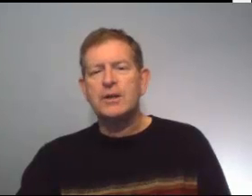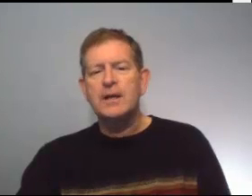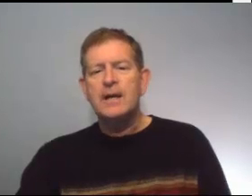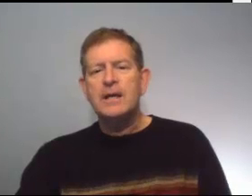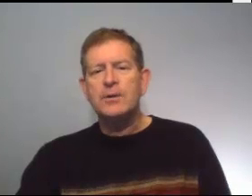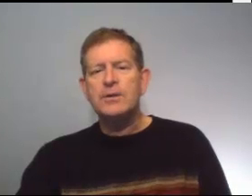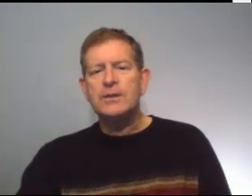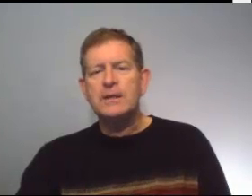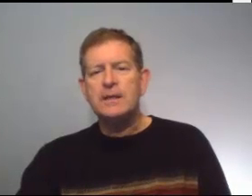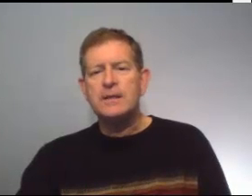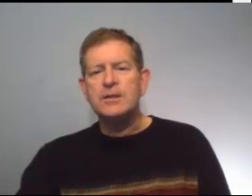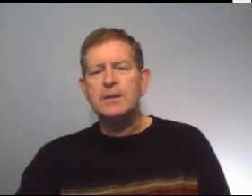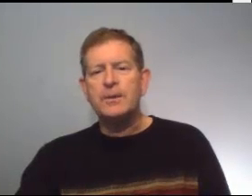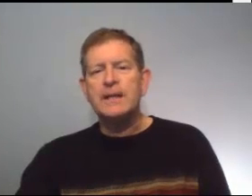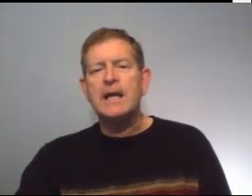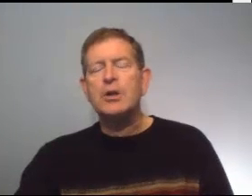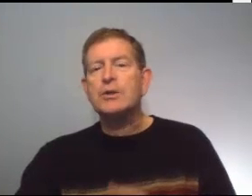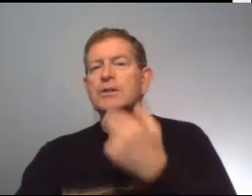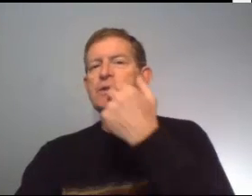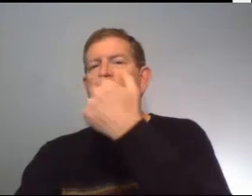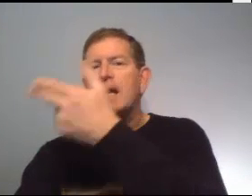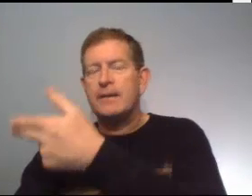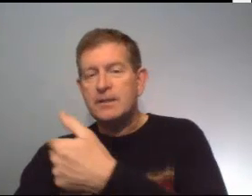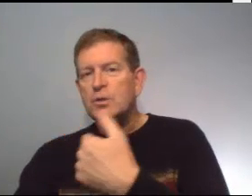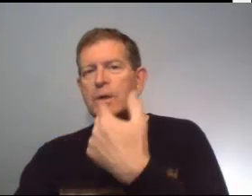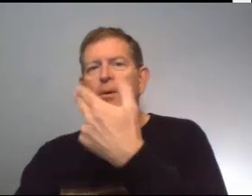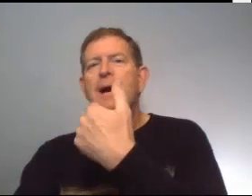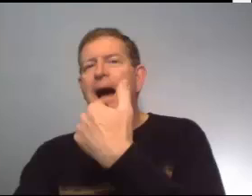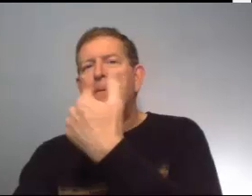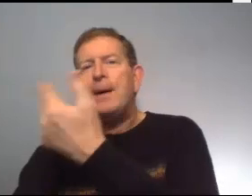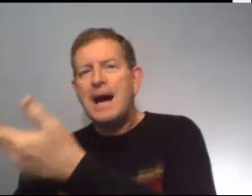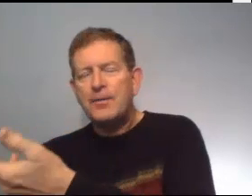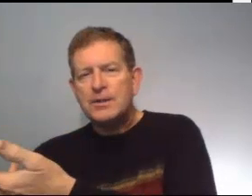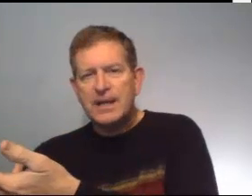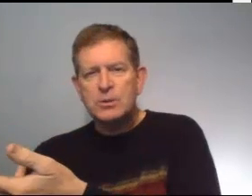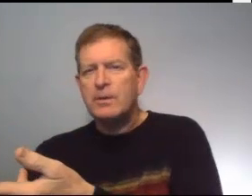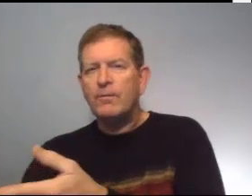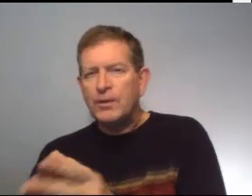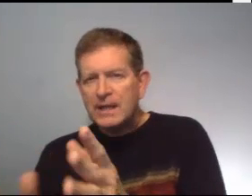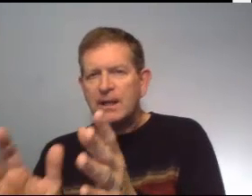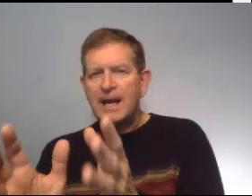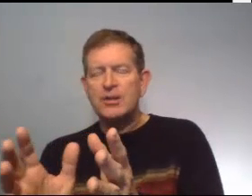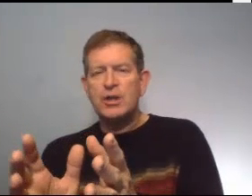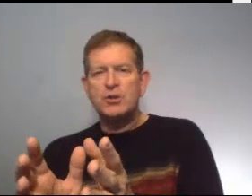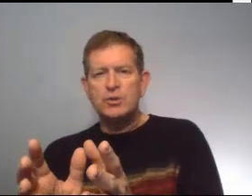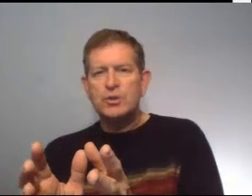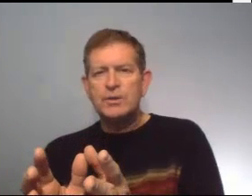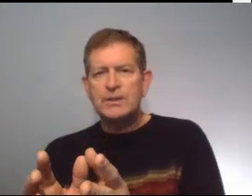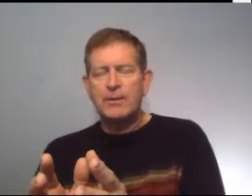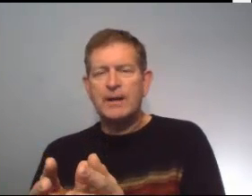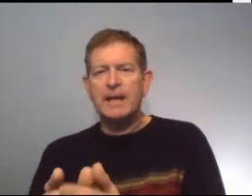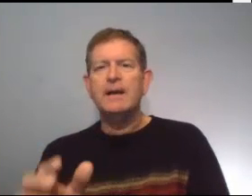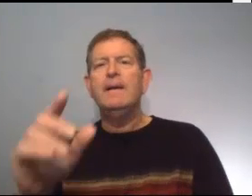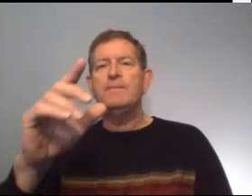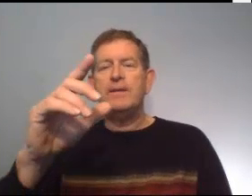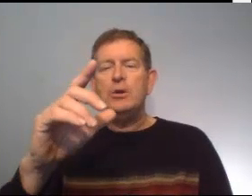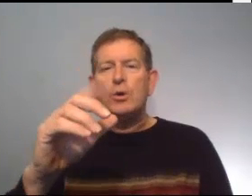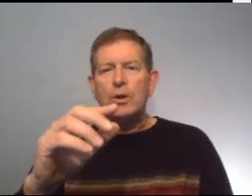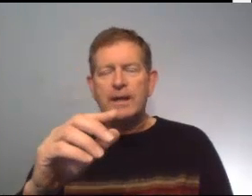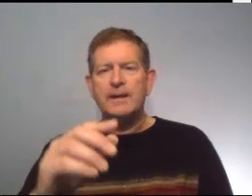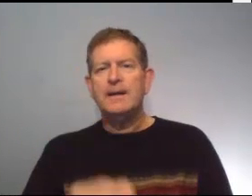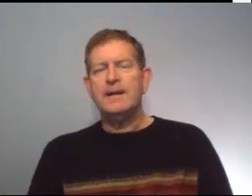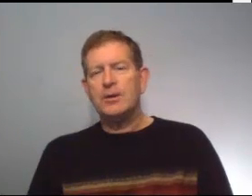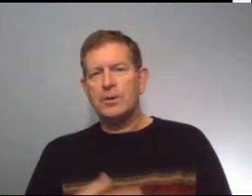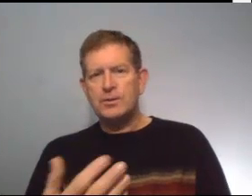fourth section, here you see the symbol indicating you're to say. This is where you hypothesize what you think the conjugation should sound like, and